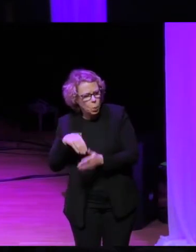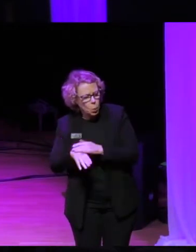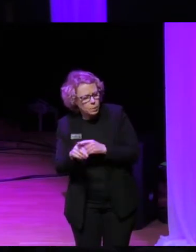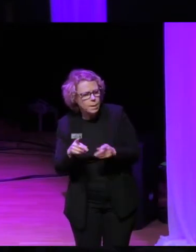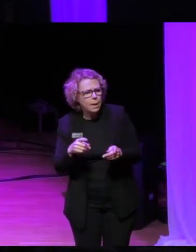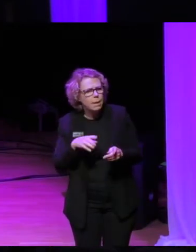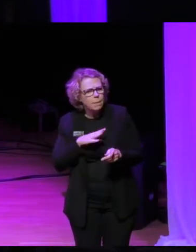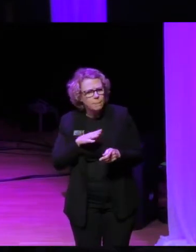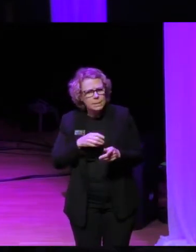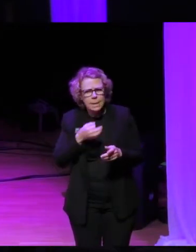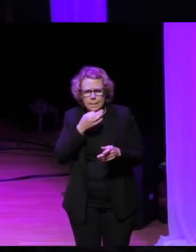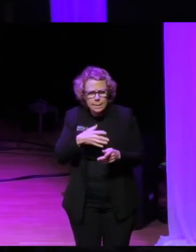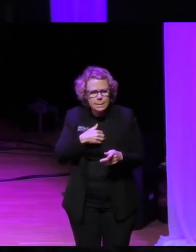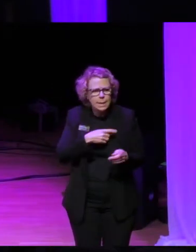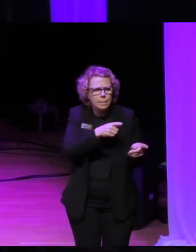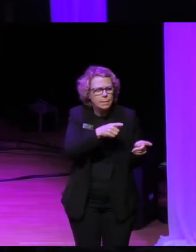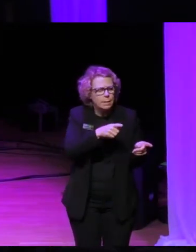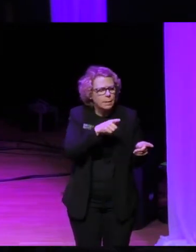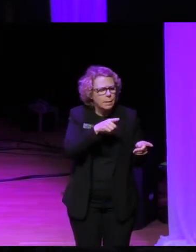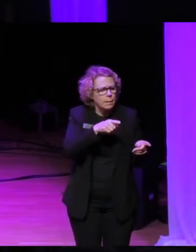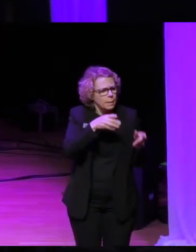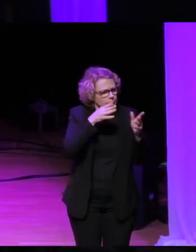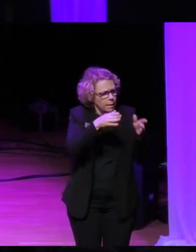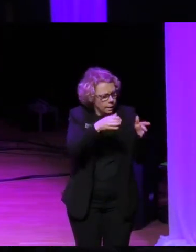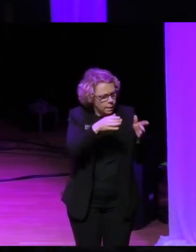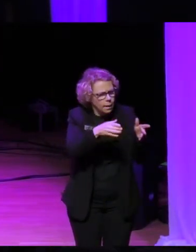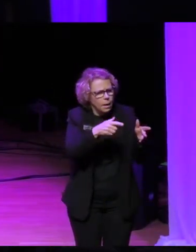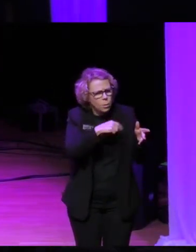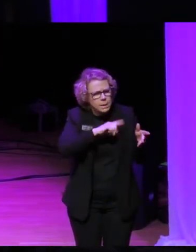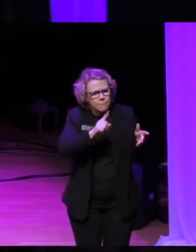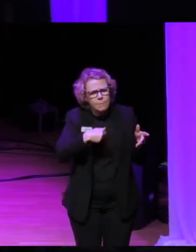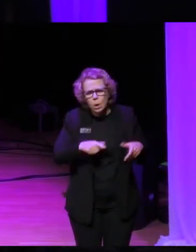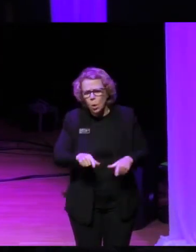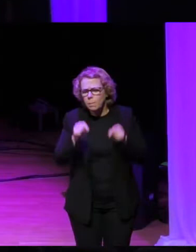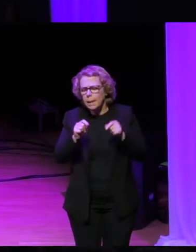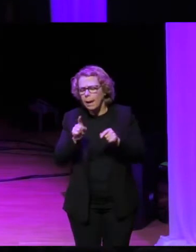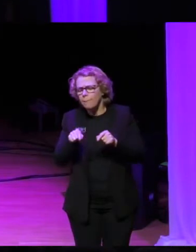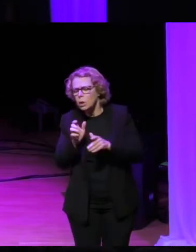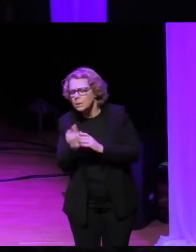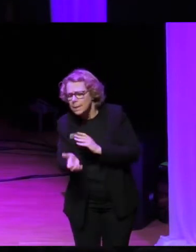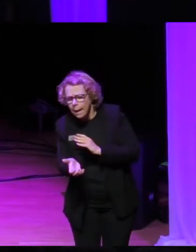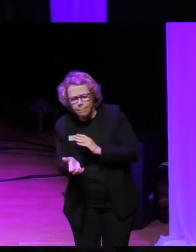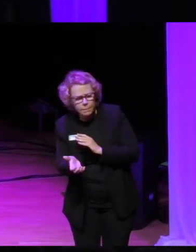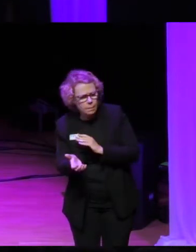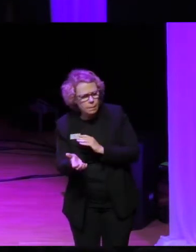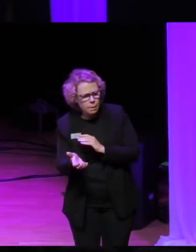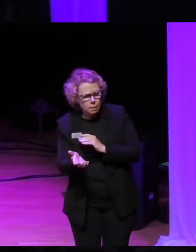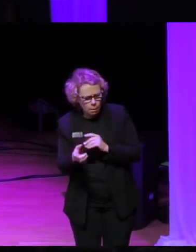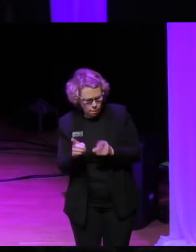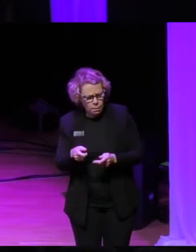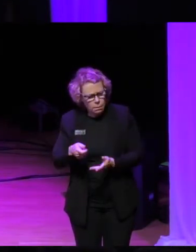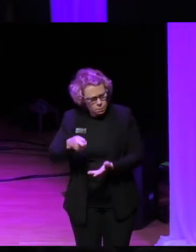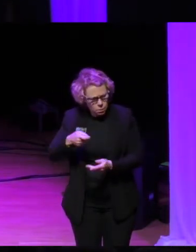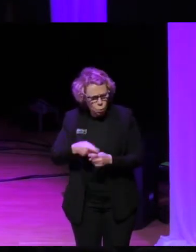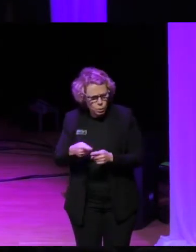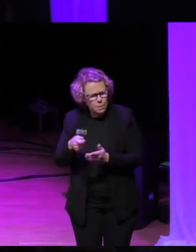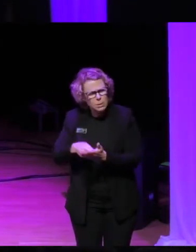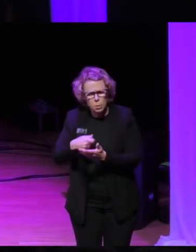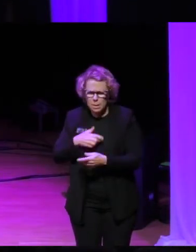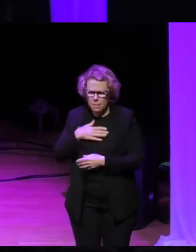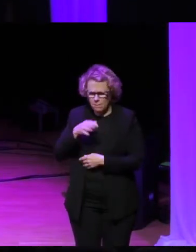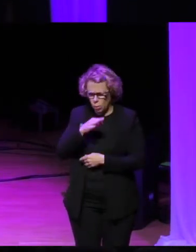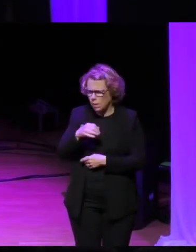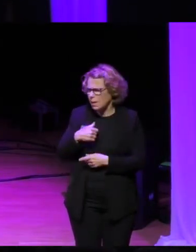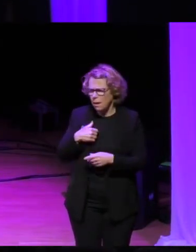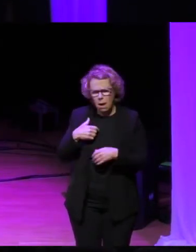that this will come to knowledge too late to be challenged, these kind of decisions? That's my question. I'm sure there are many